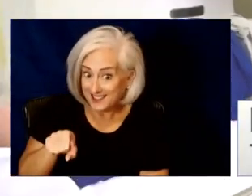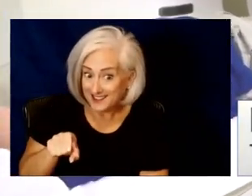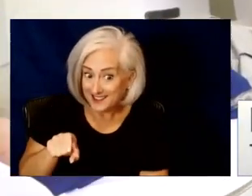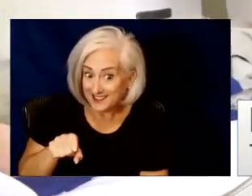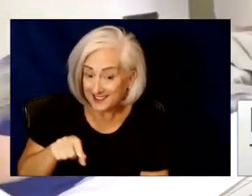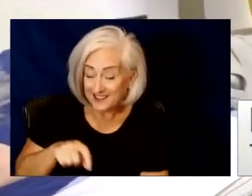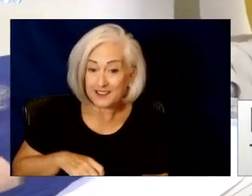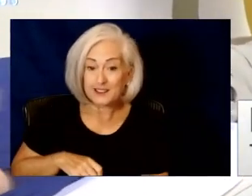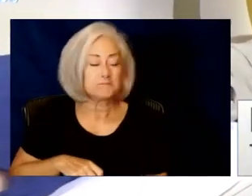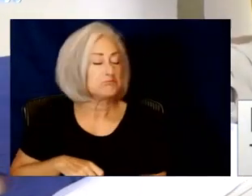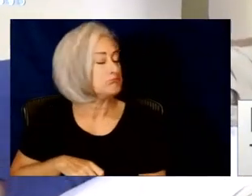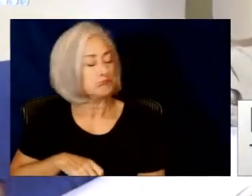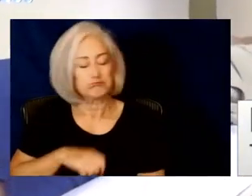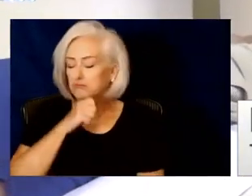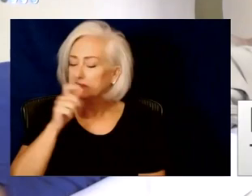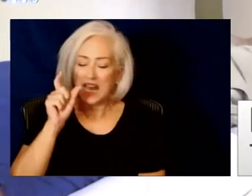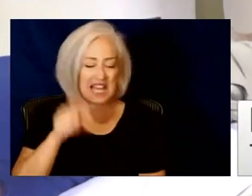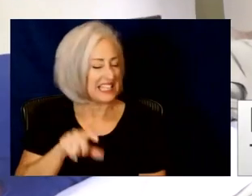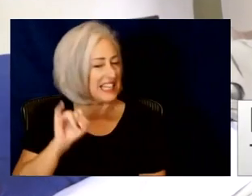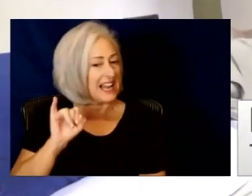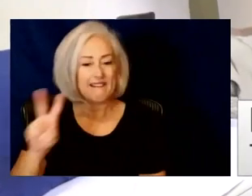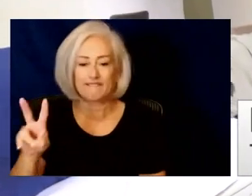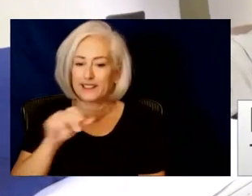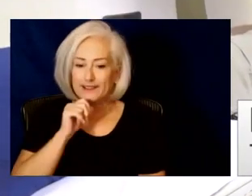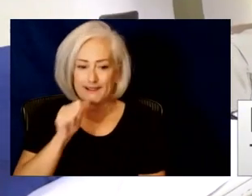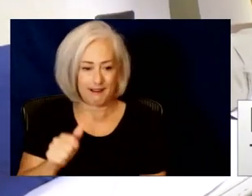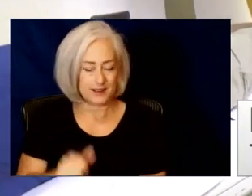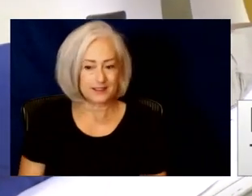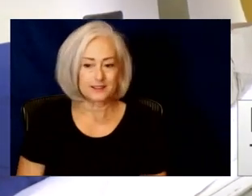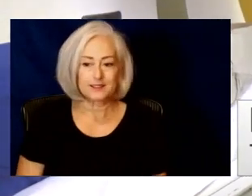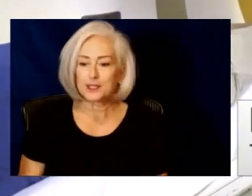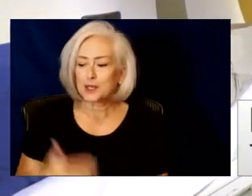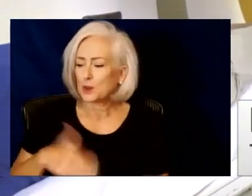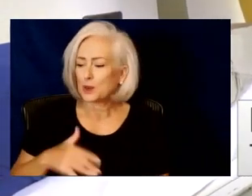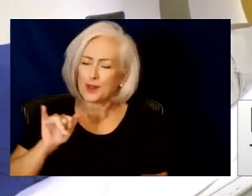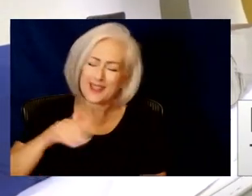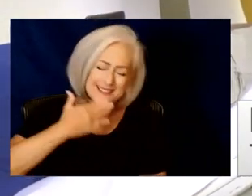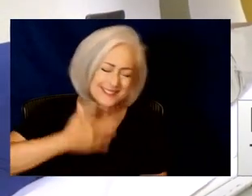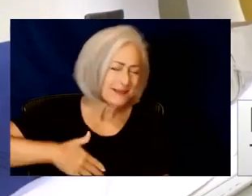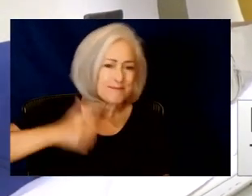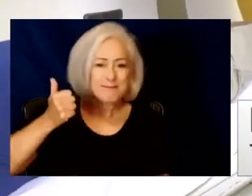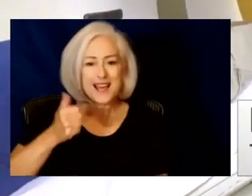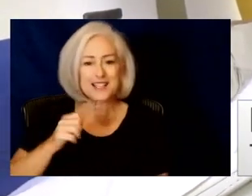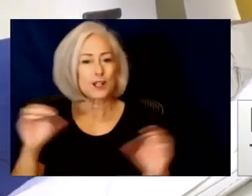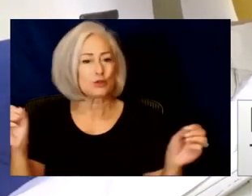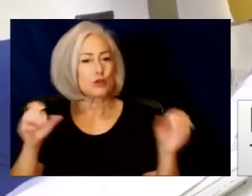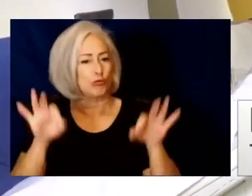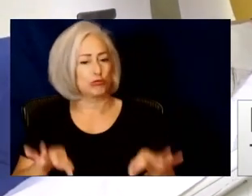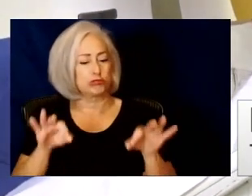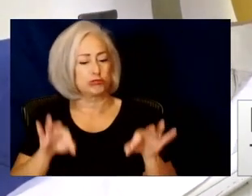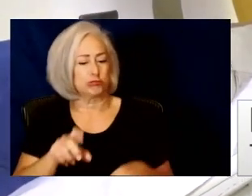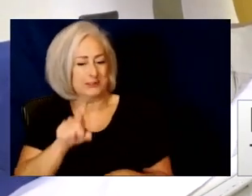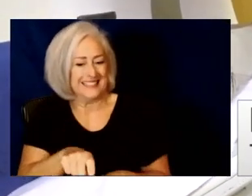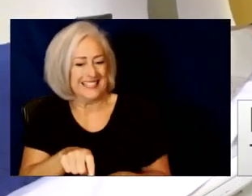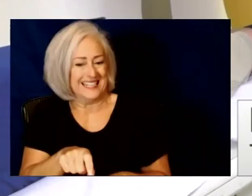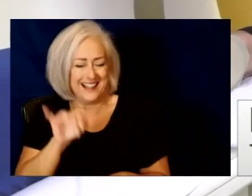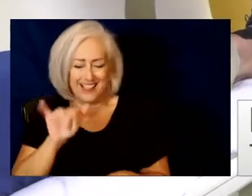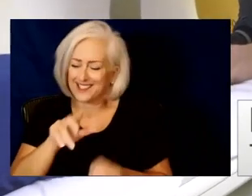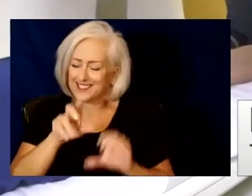He does not have to have an IV. No, see, it that's like the best scan. It is all without contrast. The test is very fast.